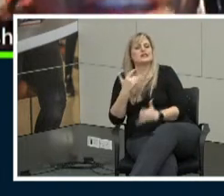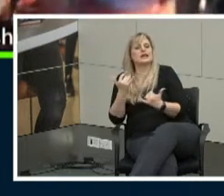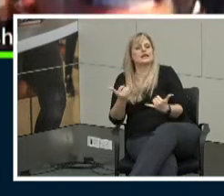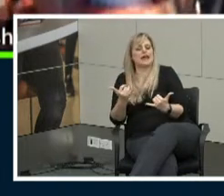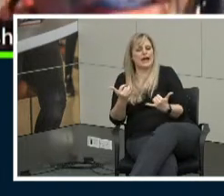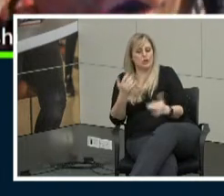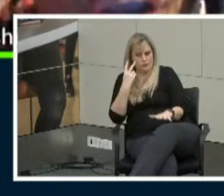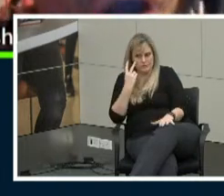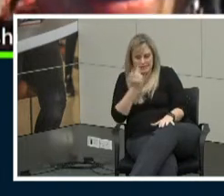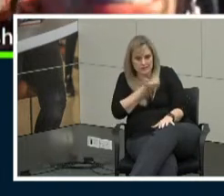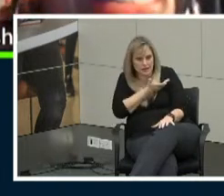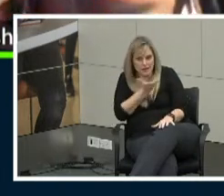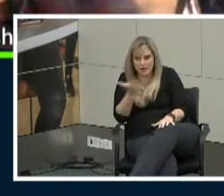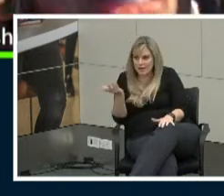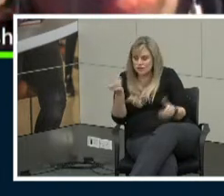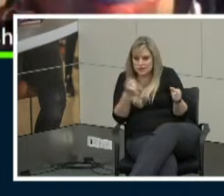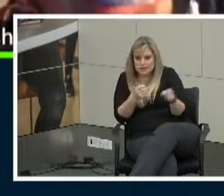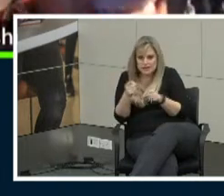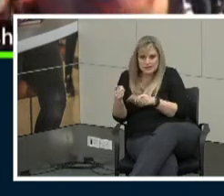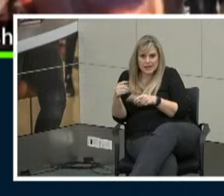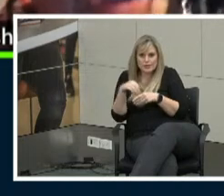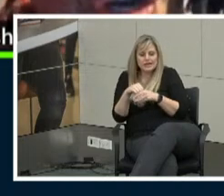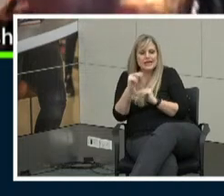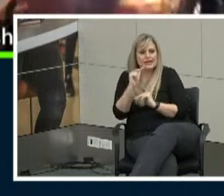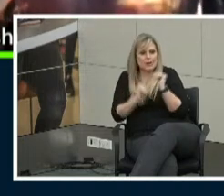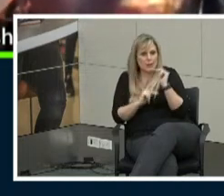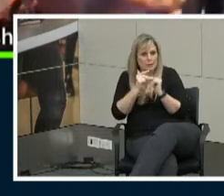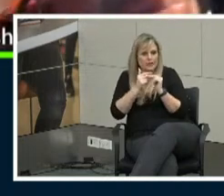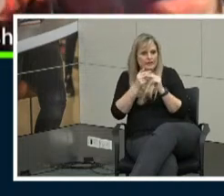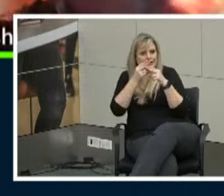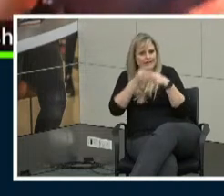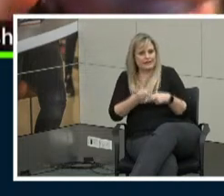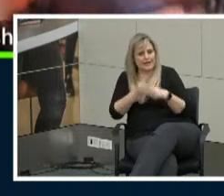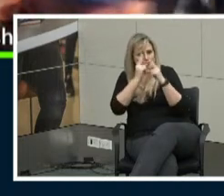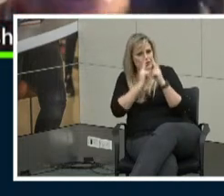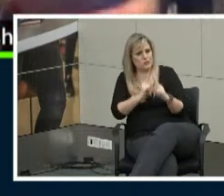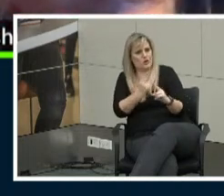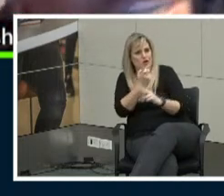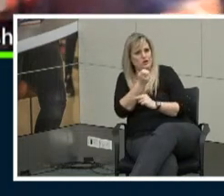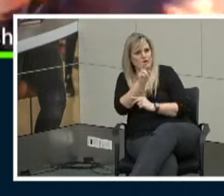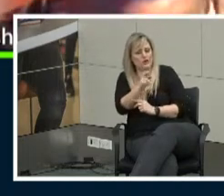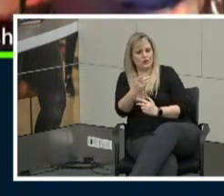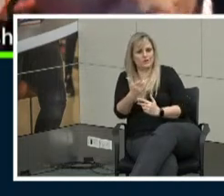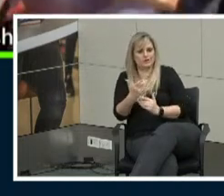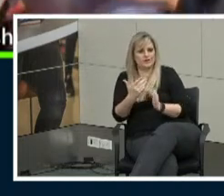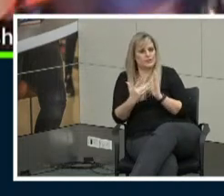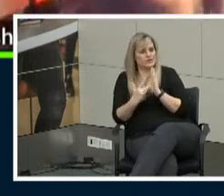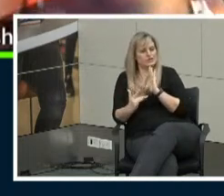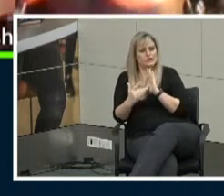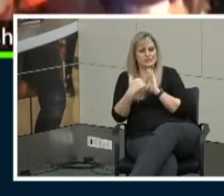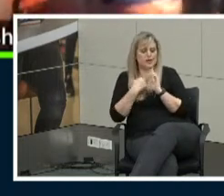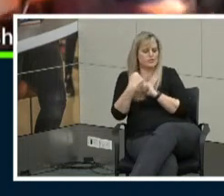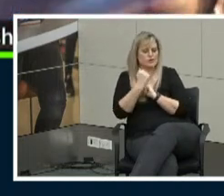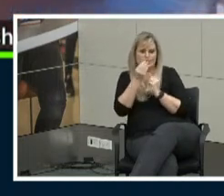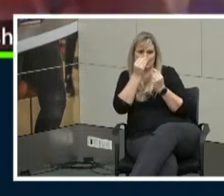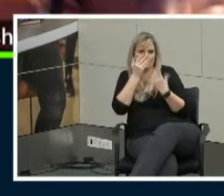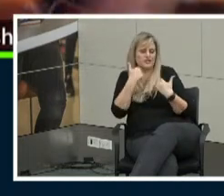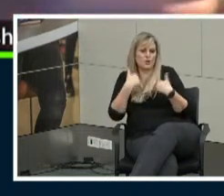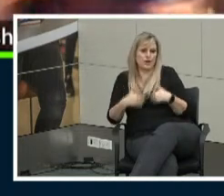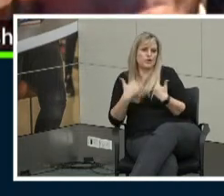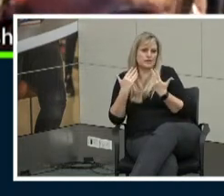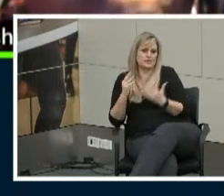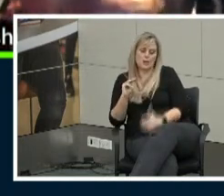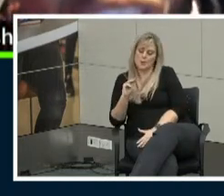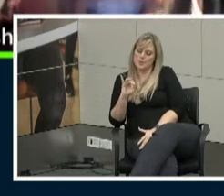that seeing everything's going on in a building named after her missuse us abuse us y'all don't really care about us